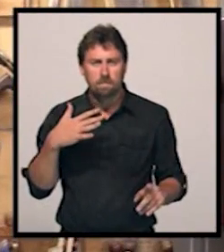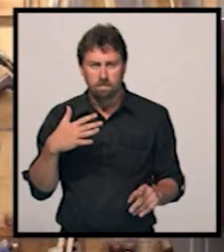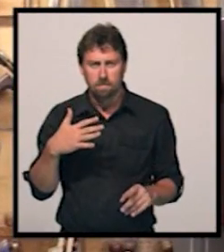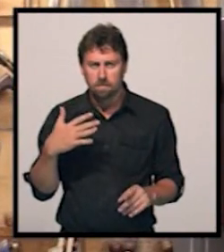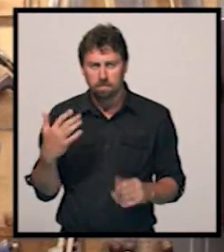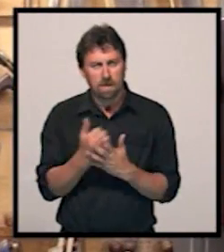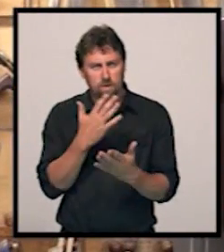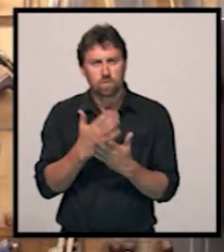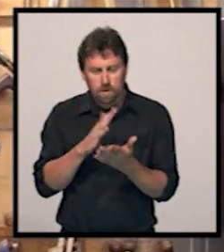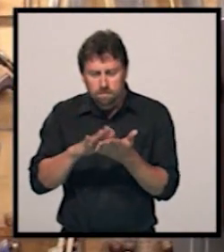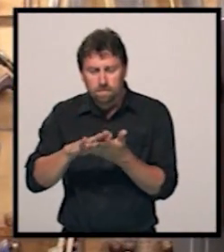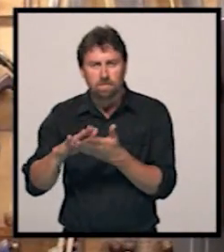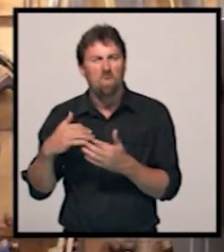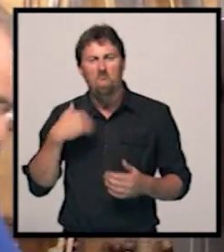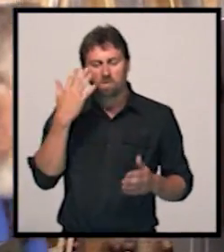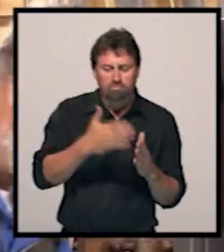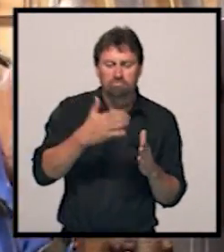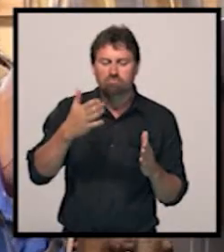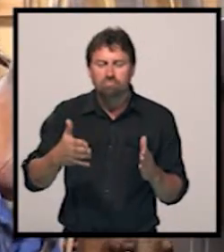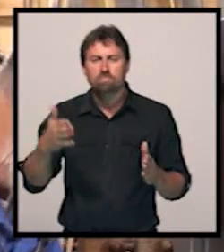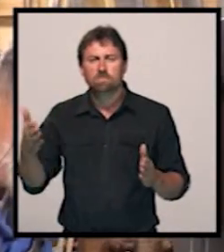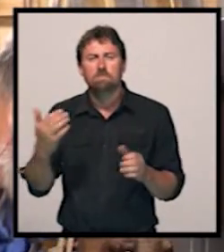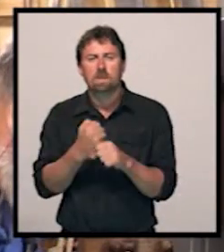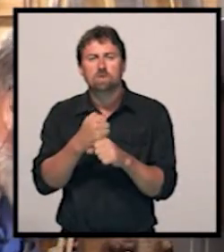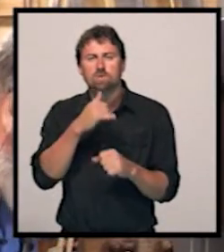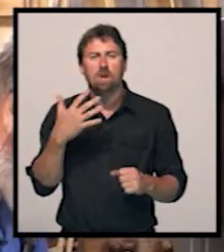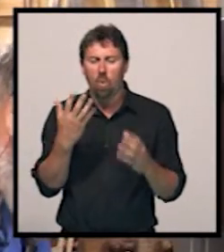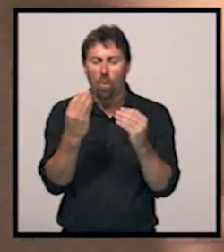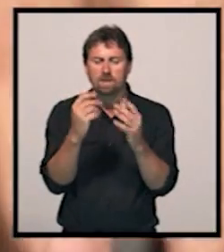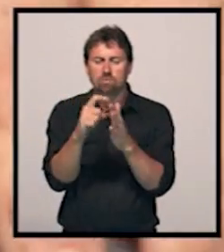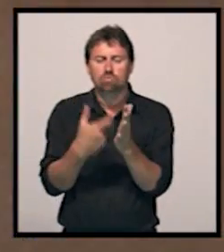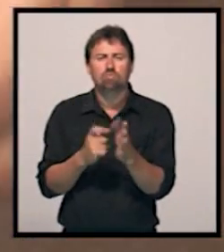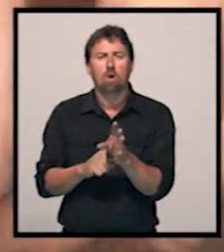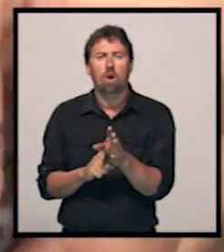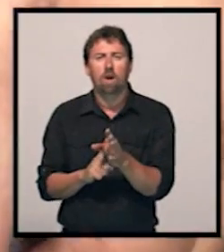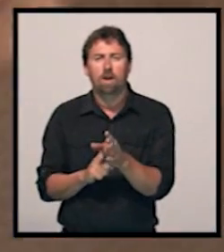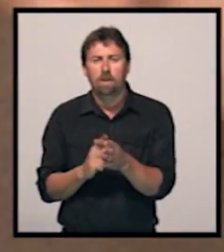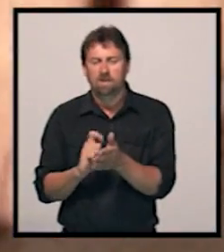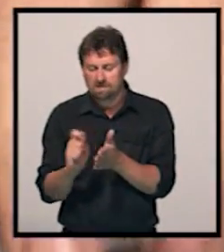just touch mine up every now and again with a bit of wet and dry just to give it a